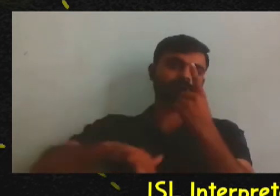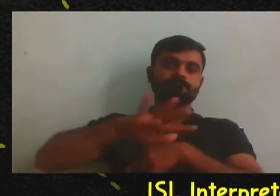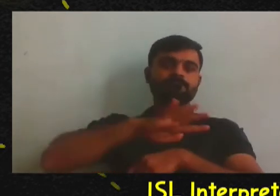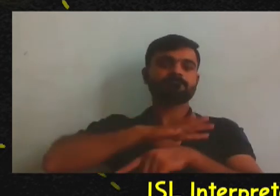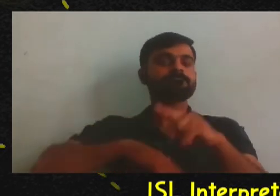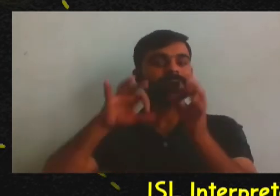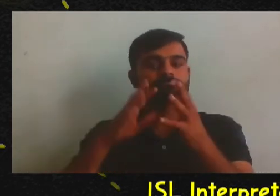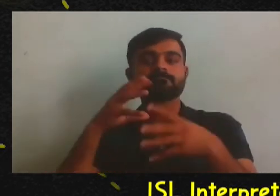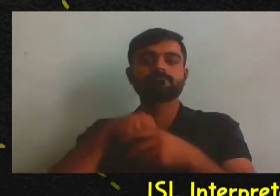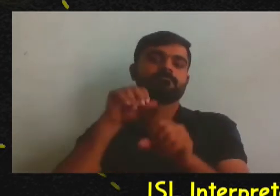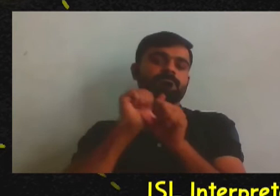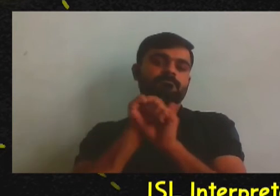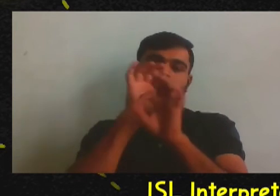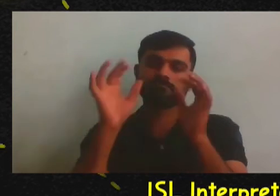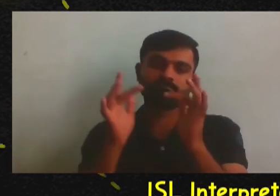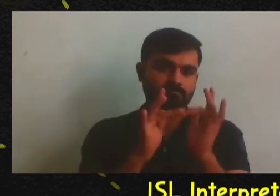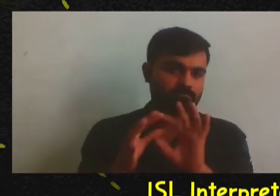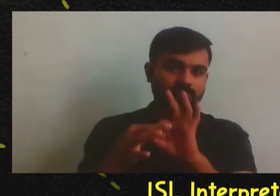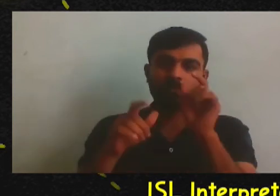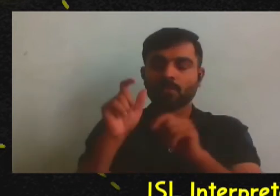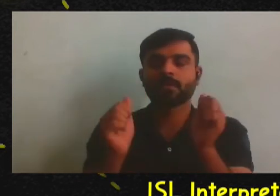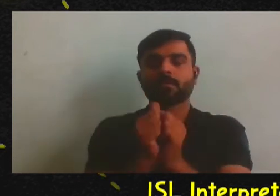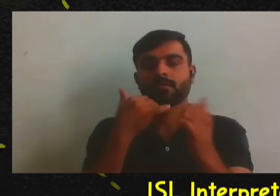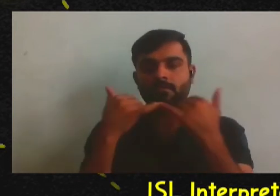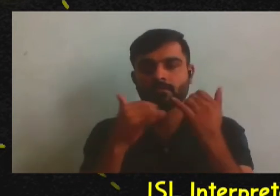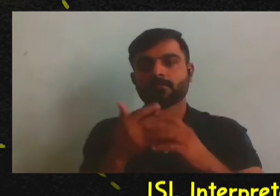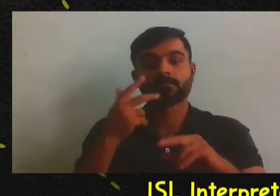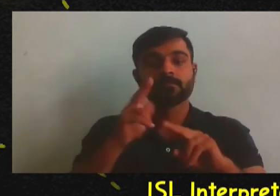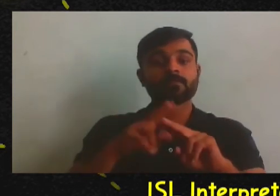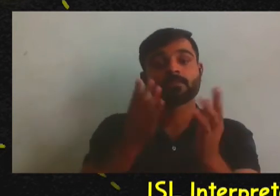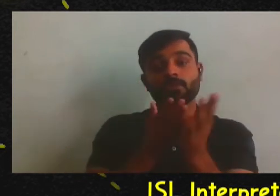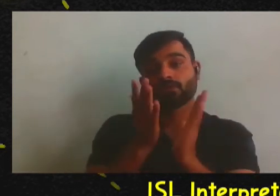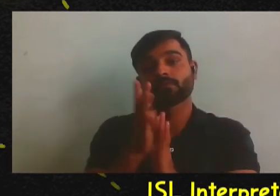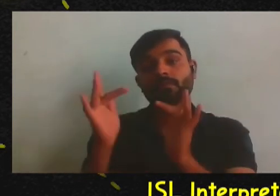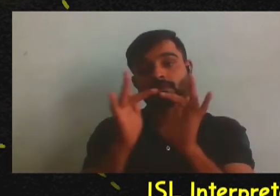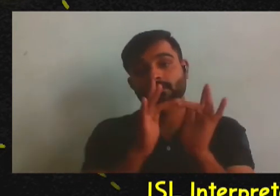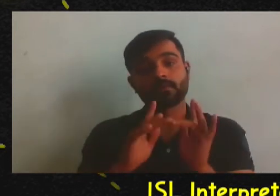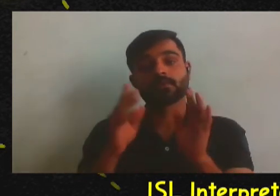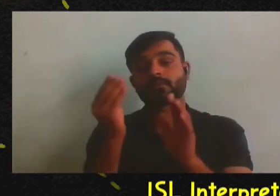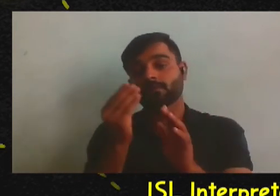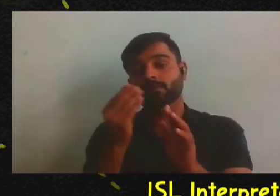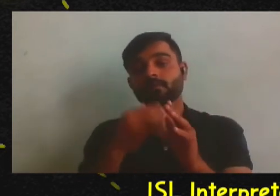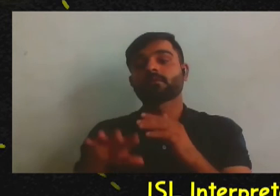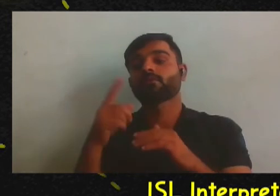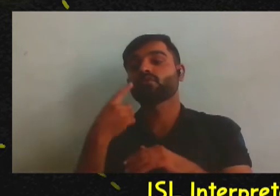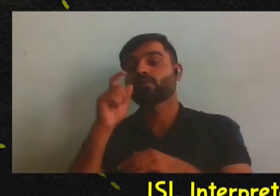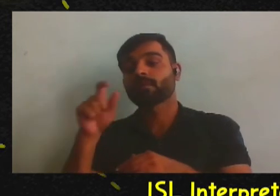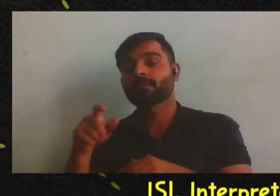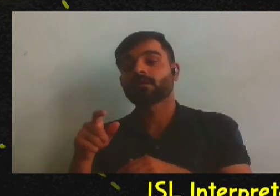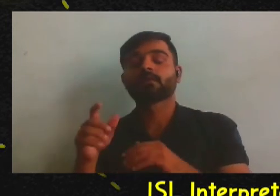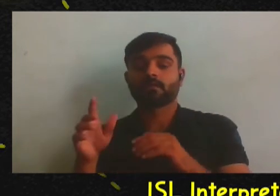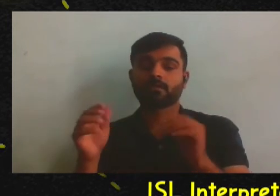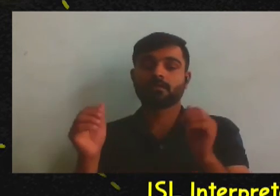and they won't be able to connect with another human on the phone. So in those contexts, I think just someone who's